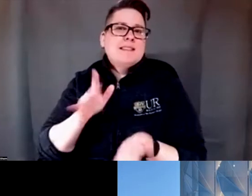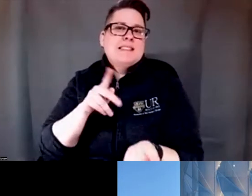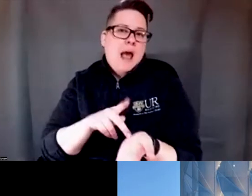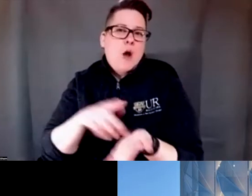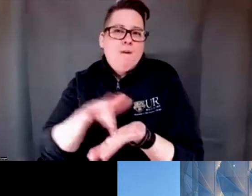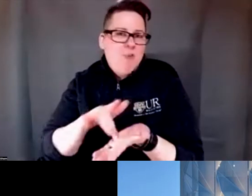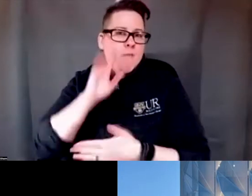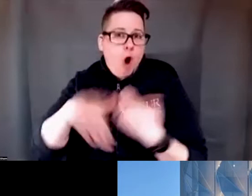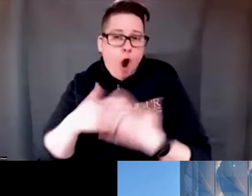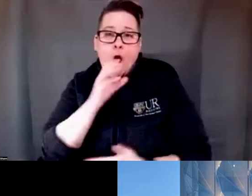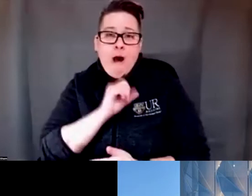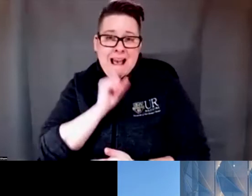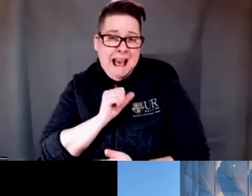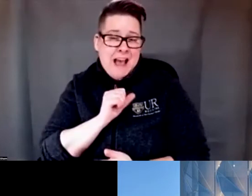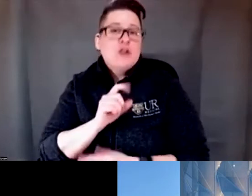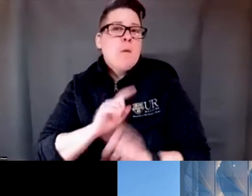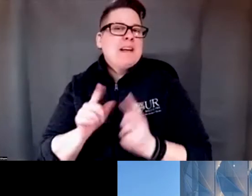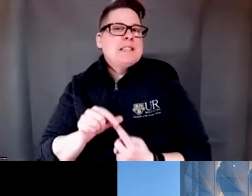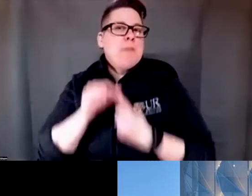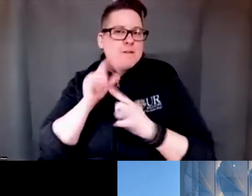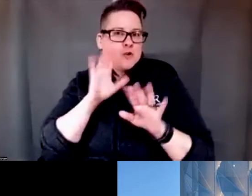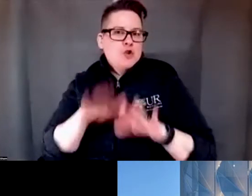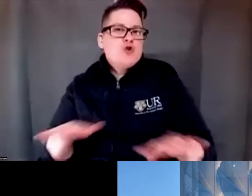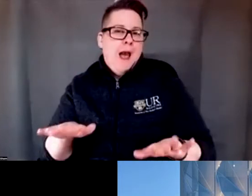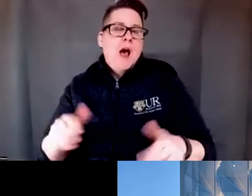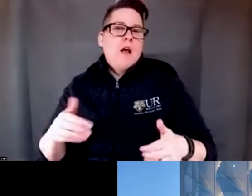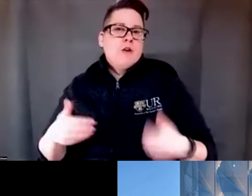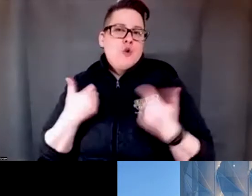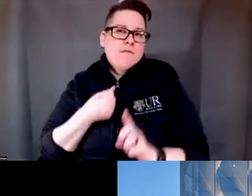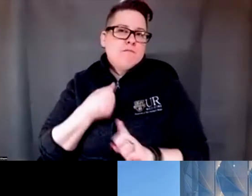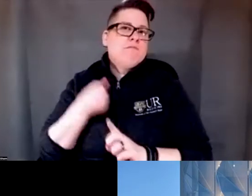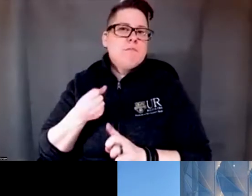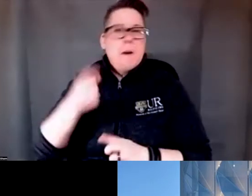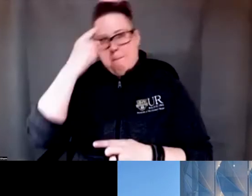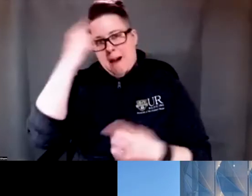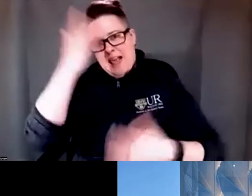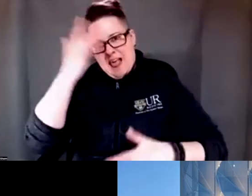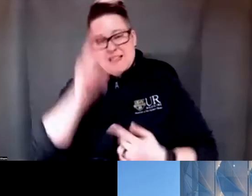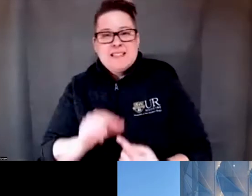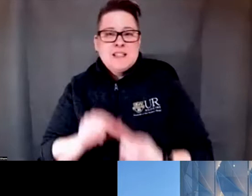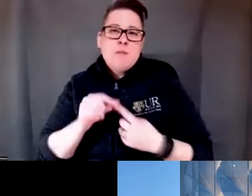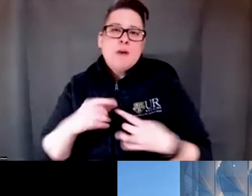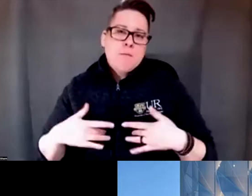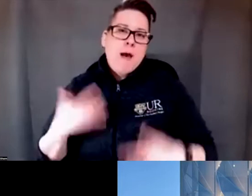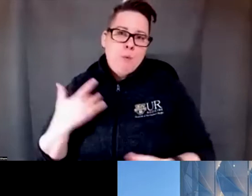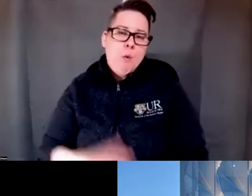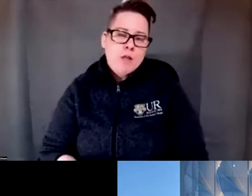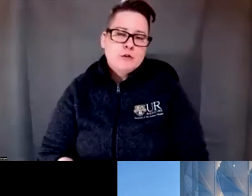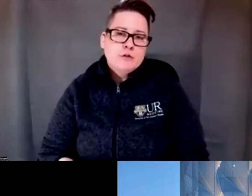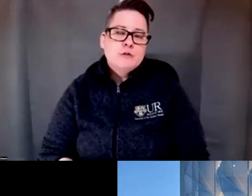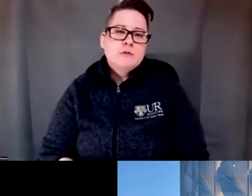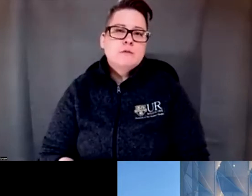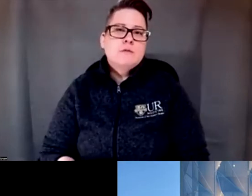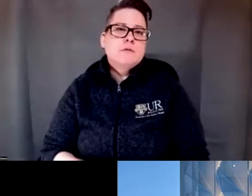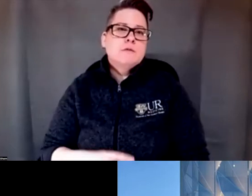age range, but particularly in childhood onset mental illness especially in bipolar disorder. As a